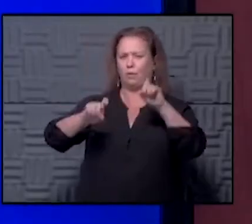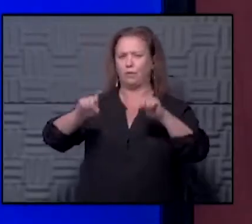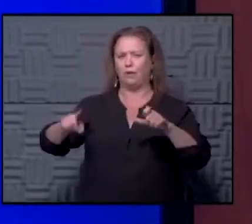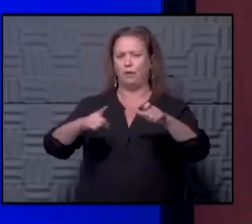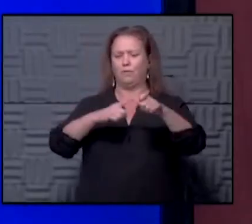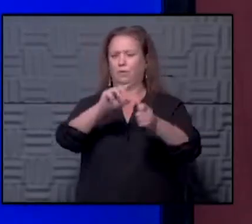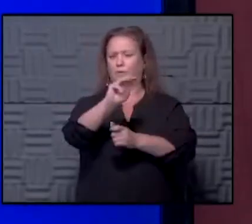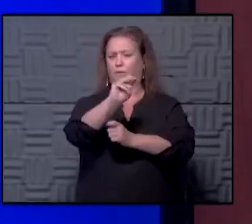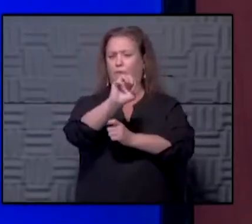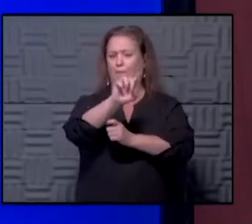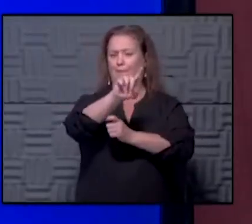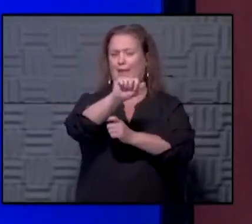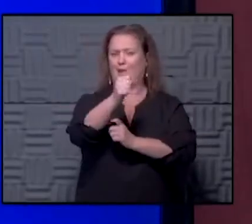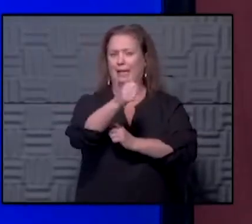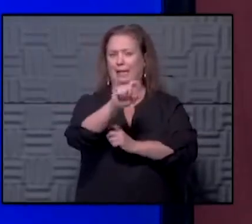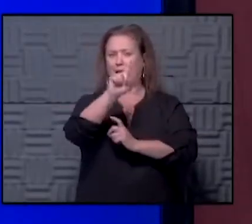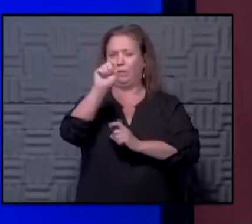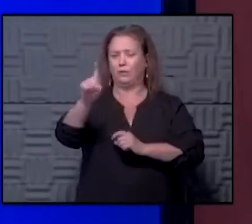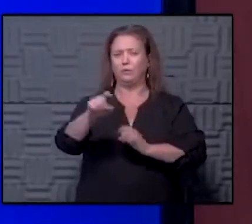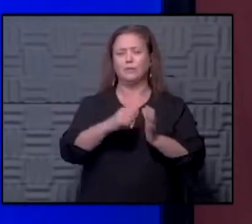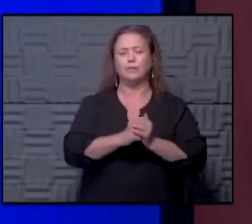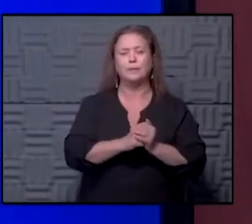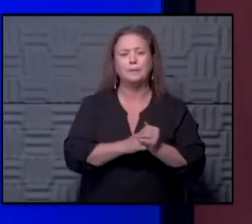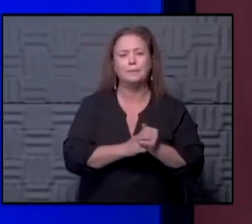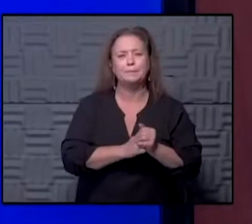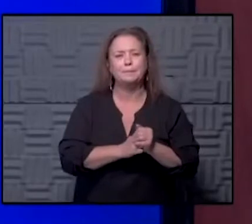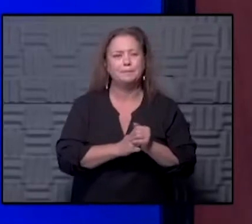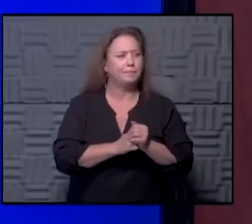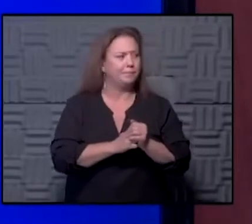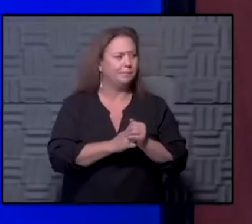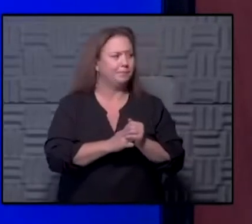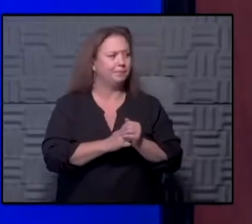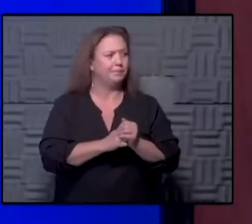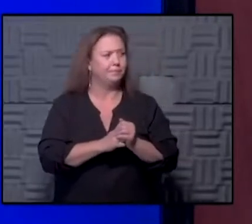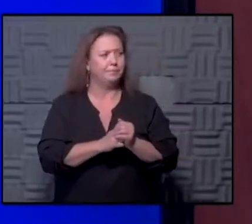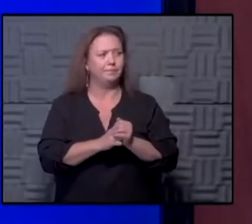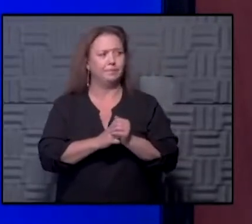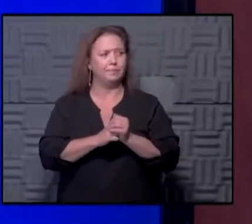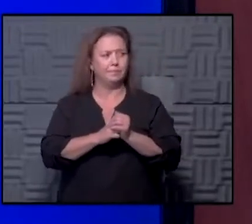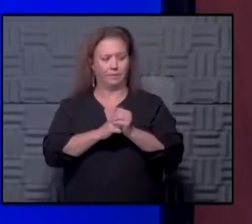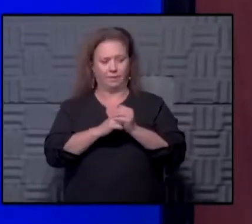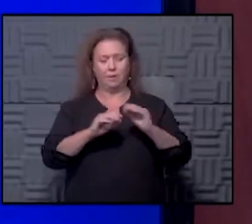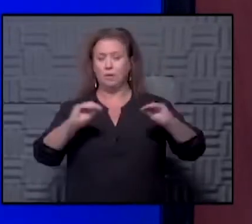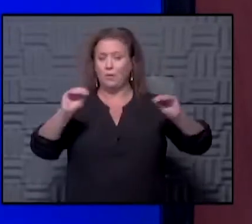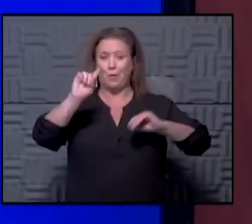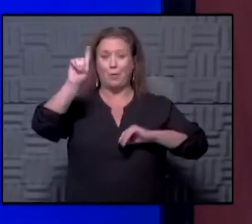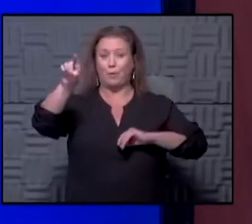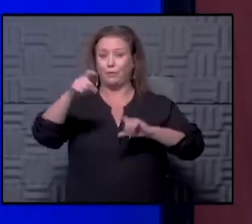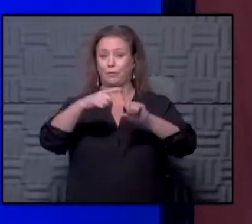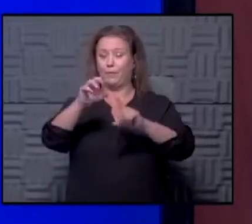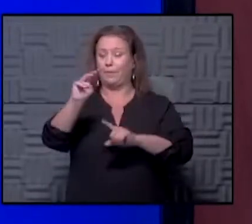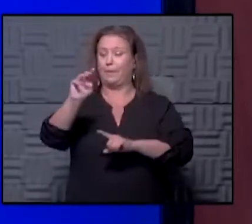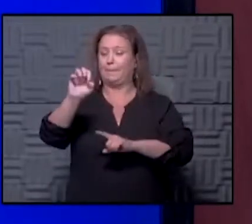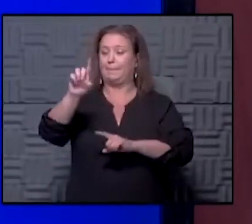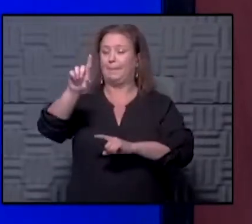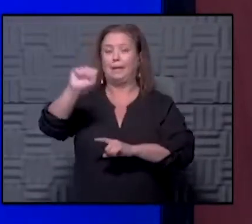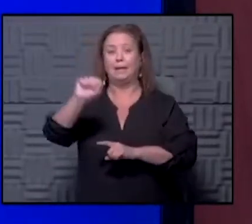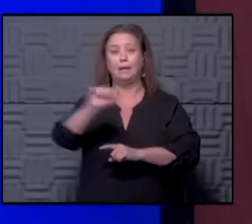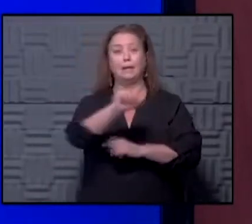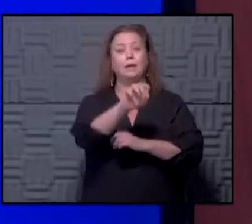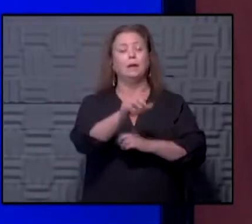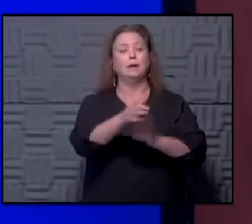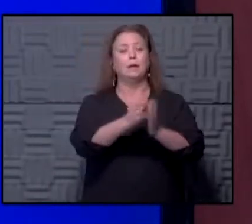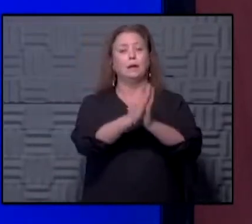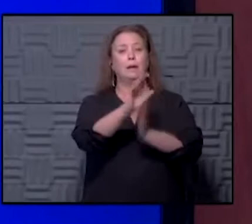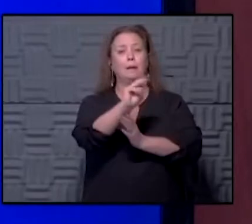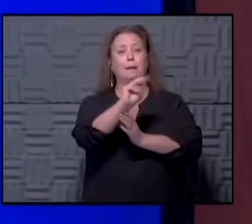from media. Yeah, okay. All right. All right. So first thing we want to say is Melissa wants to